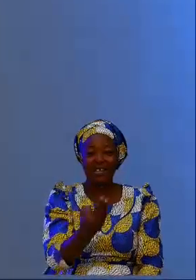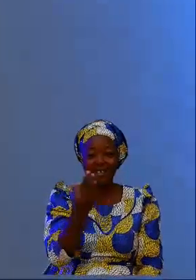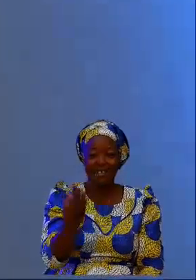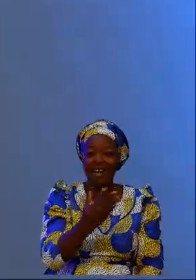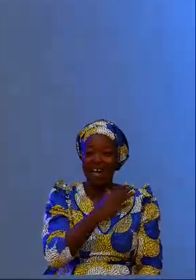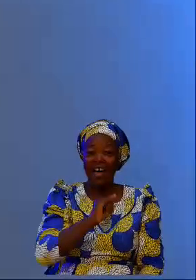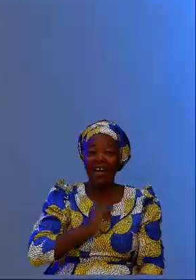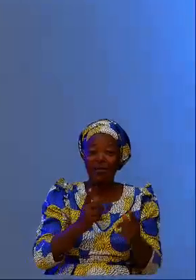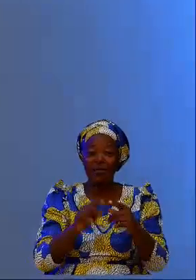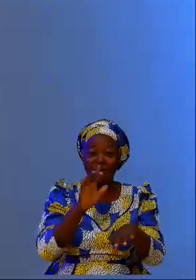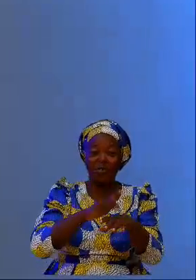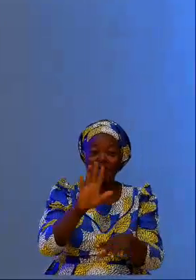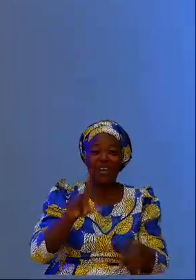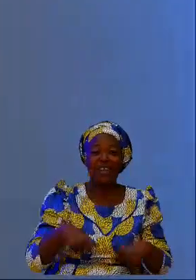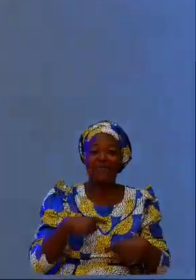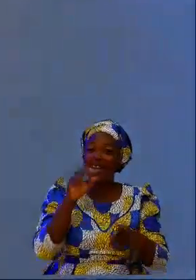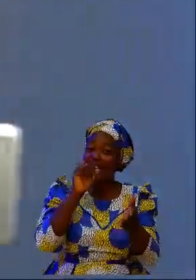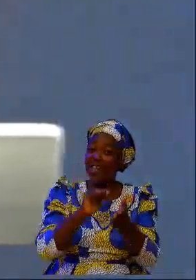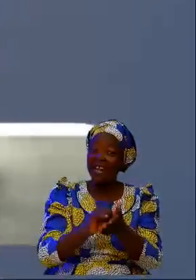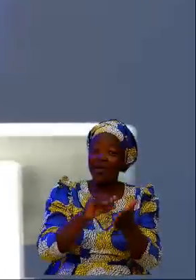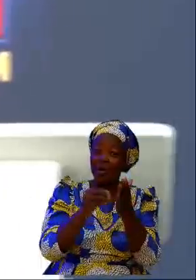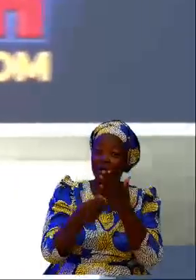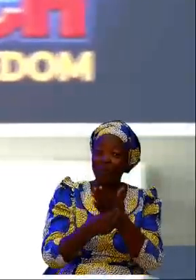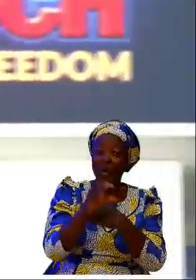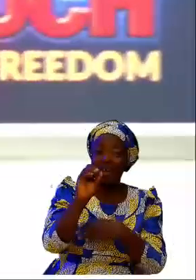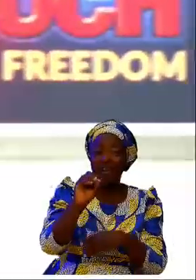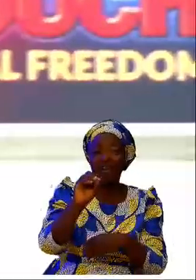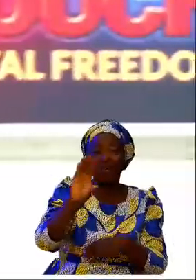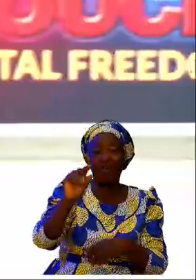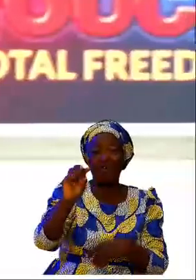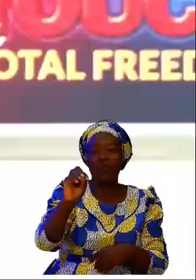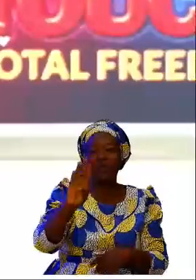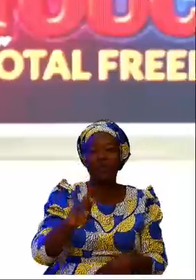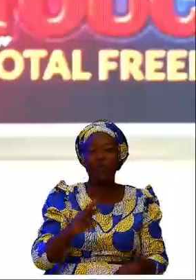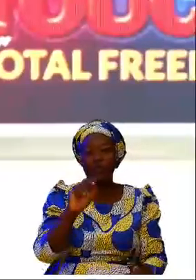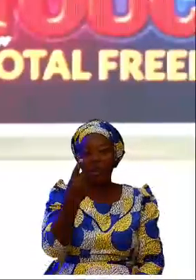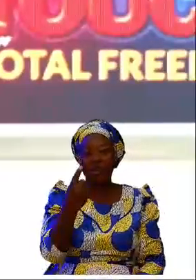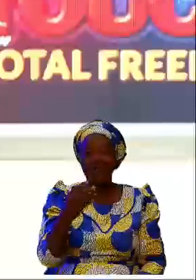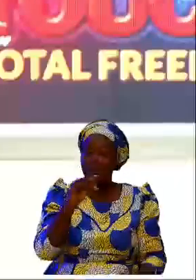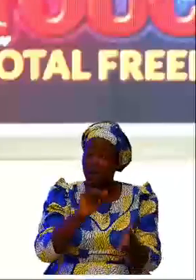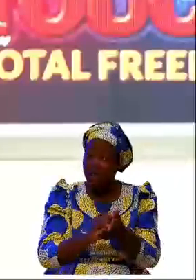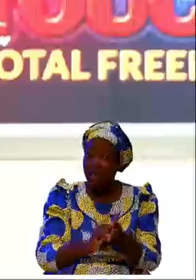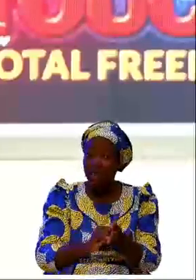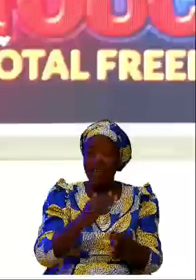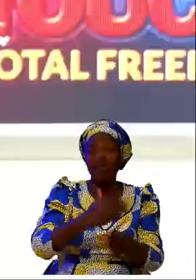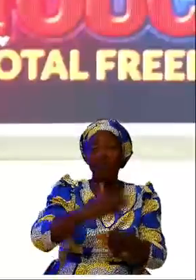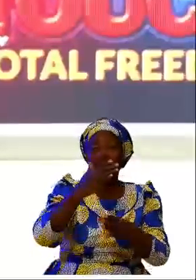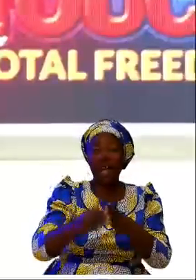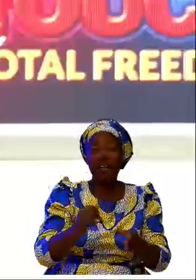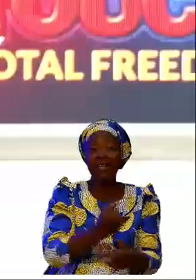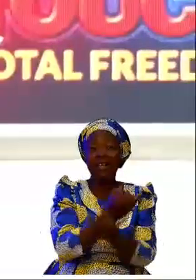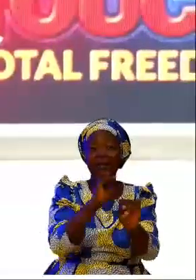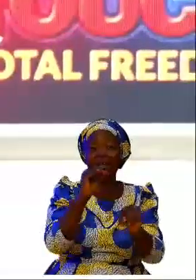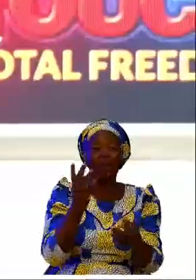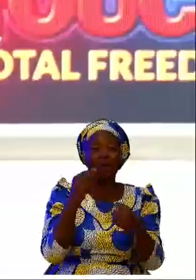Friday, I want to touch your life that October 1